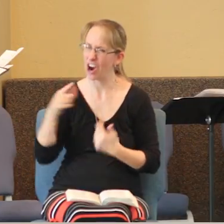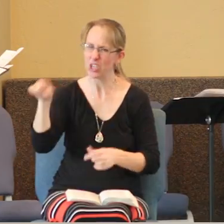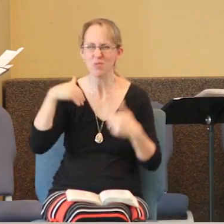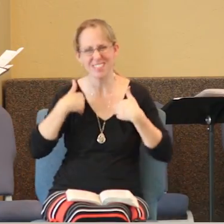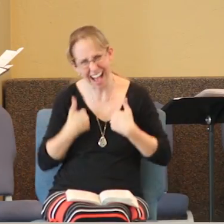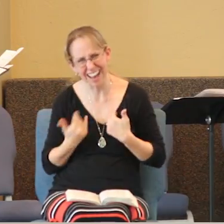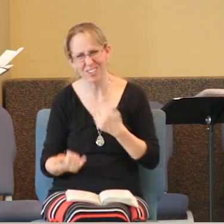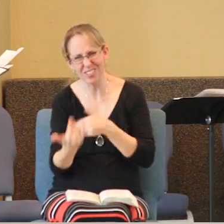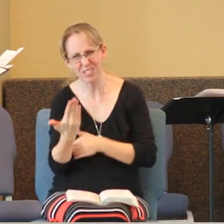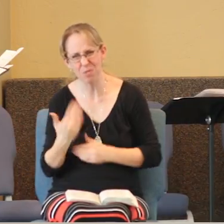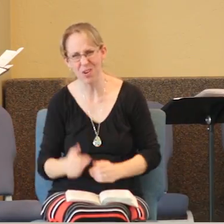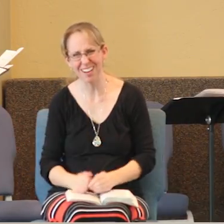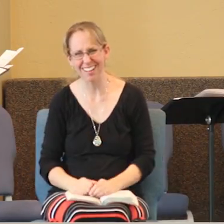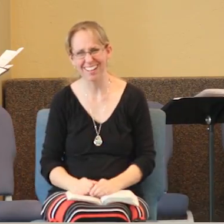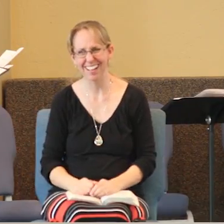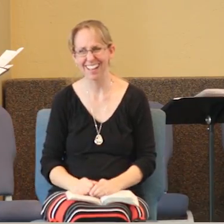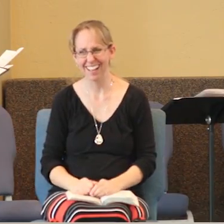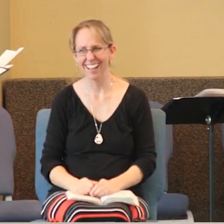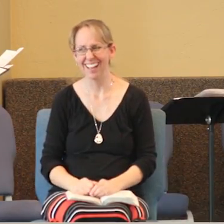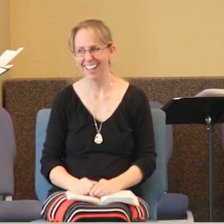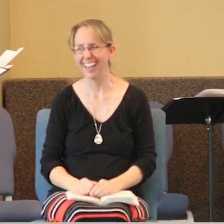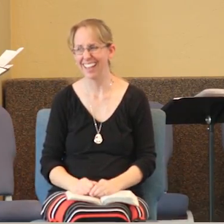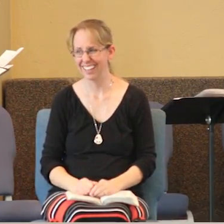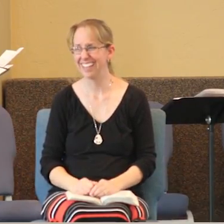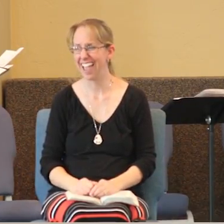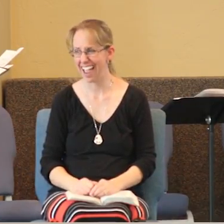just tired? Anybody tired this morning?